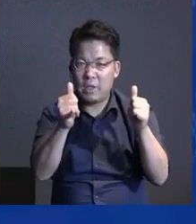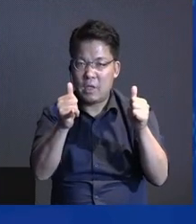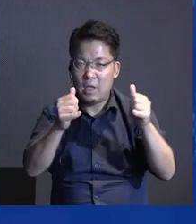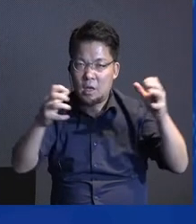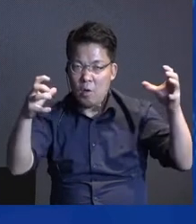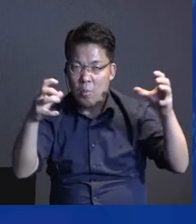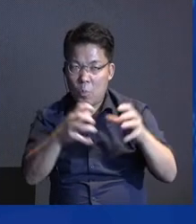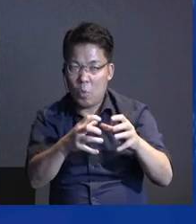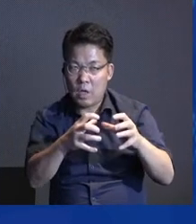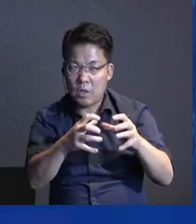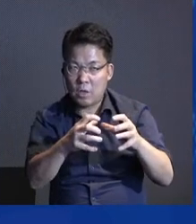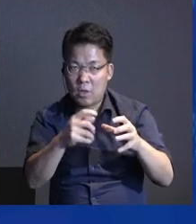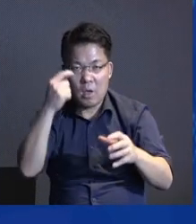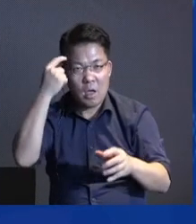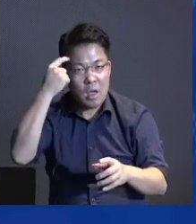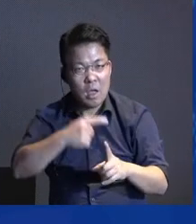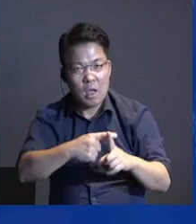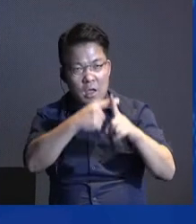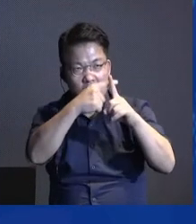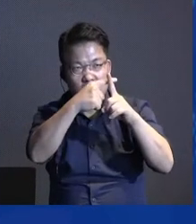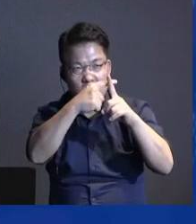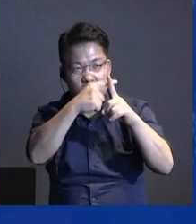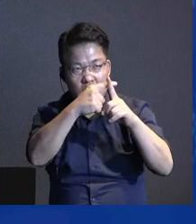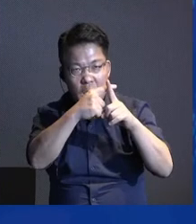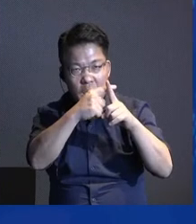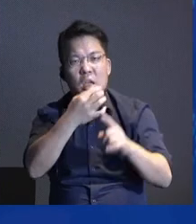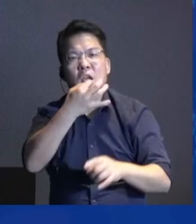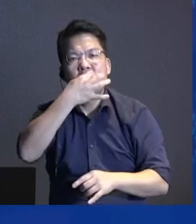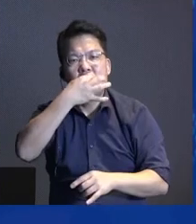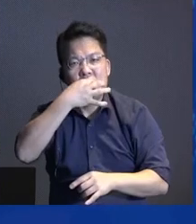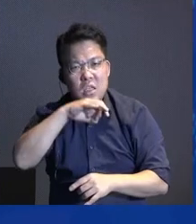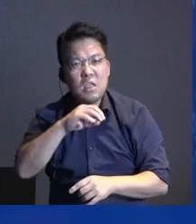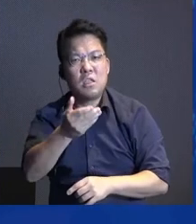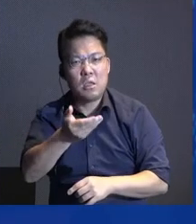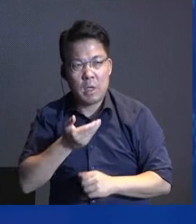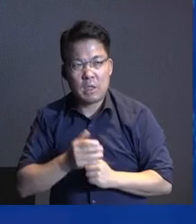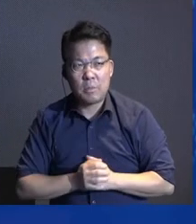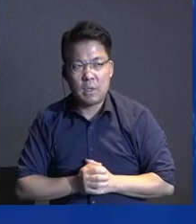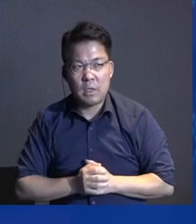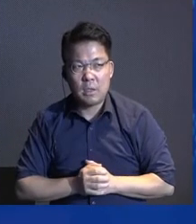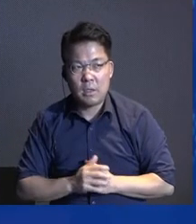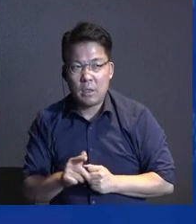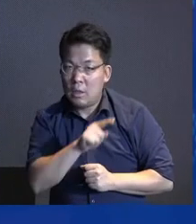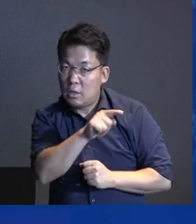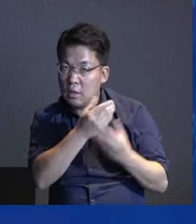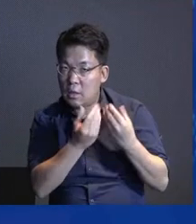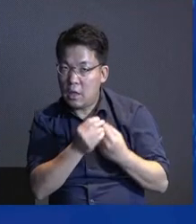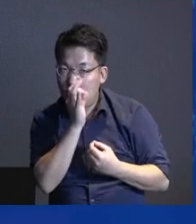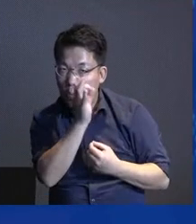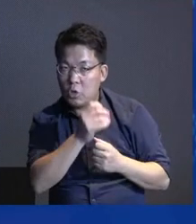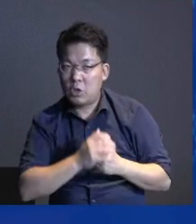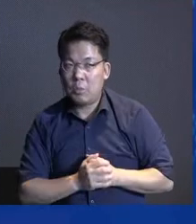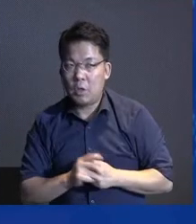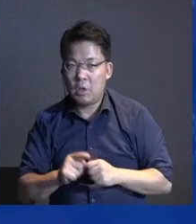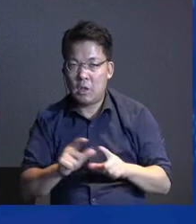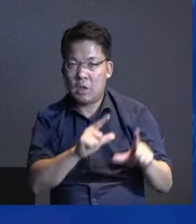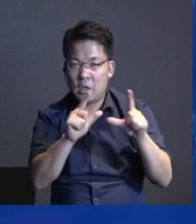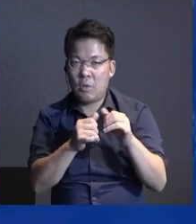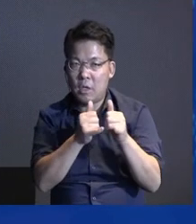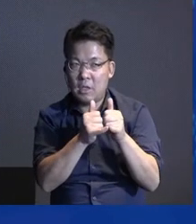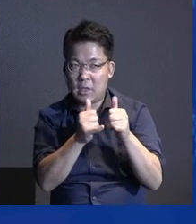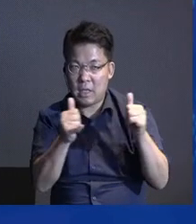organization. So these are the examples of the resident-based events in this area.